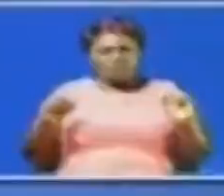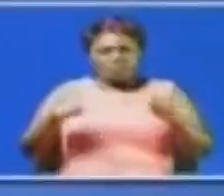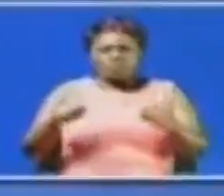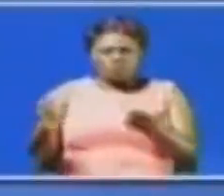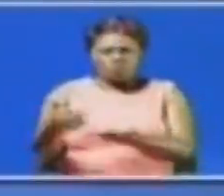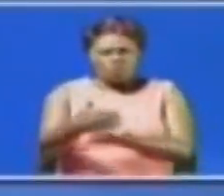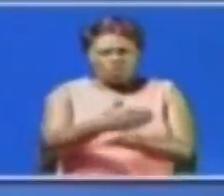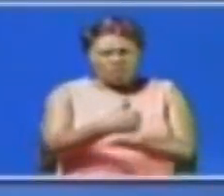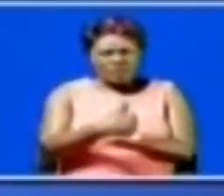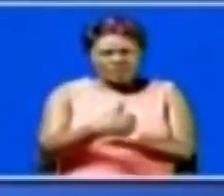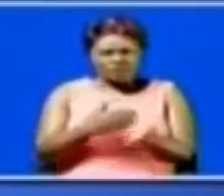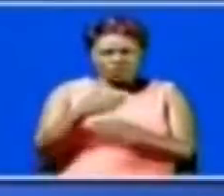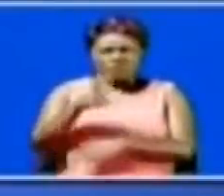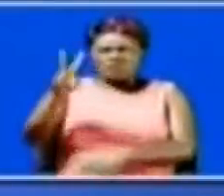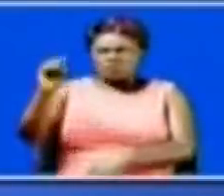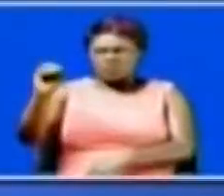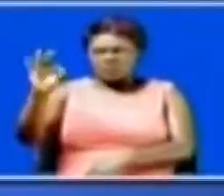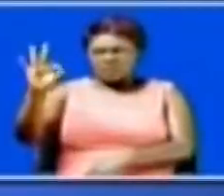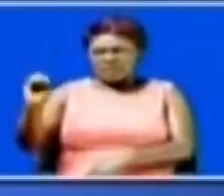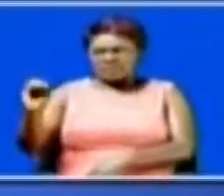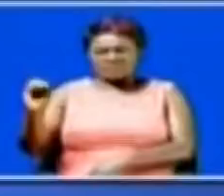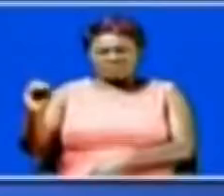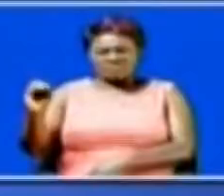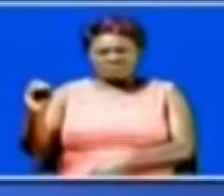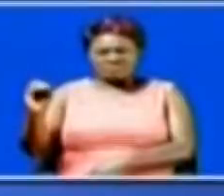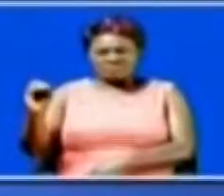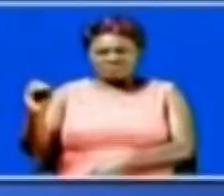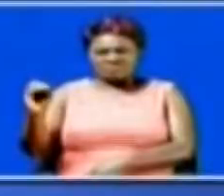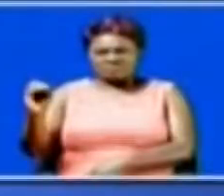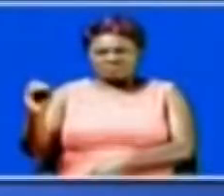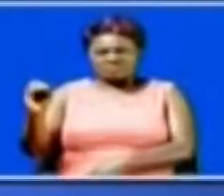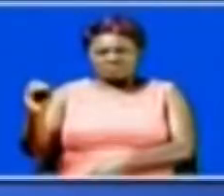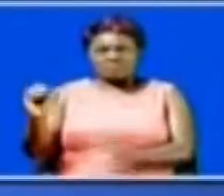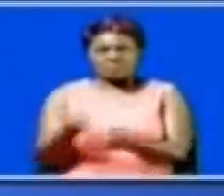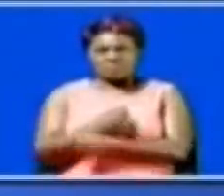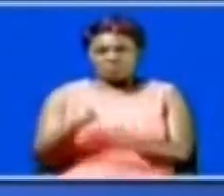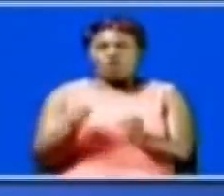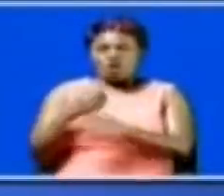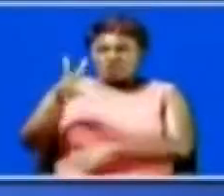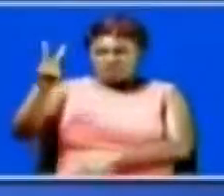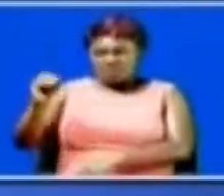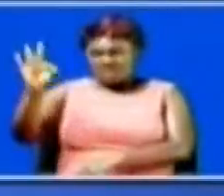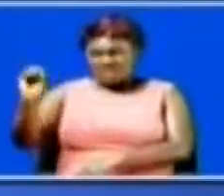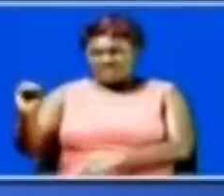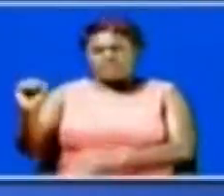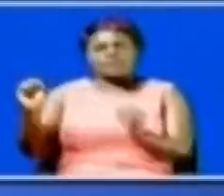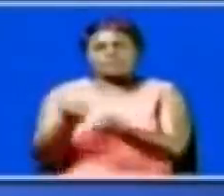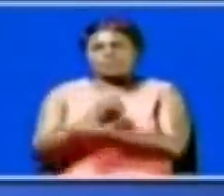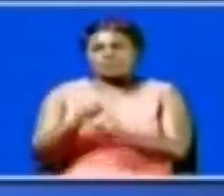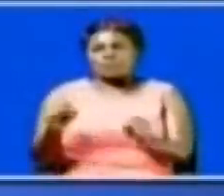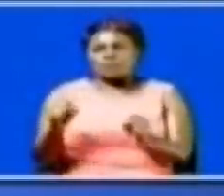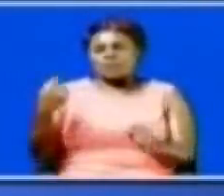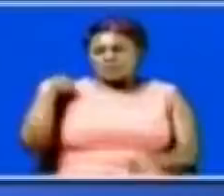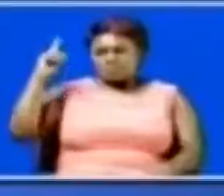I don't think they will raise more than 20, 30 billion shillings from this best case scenario, because you see, as I said,